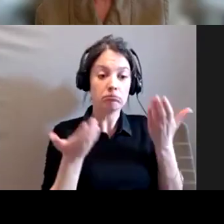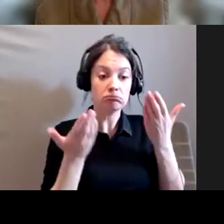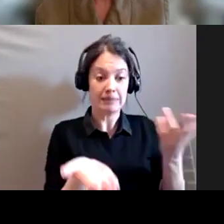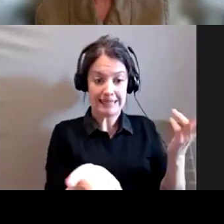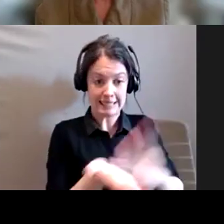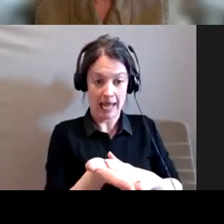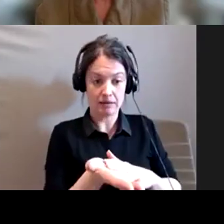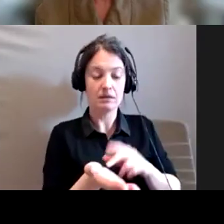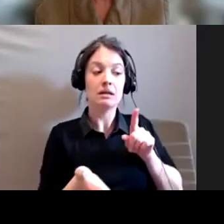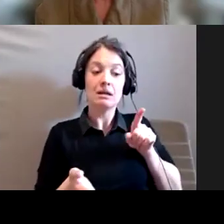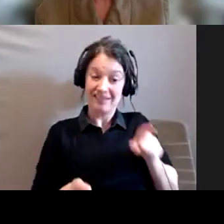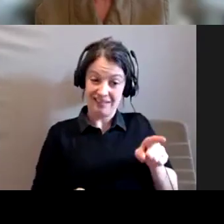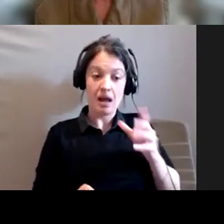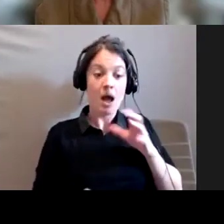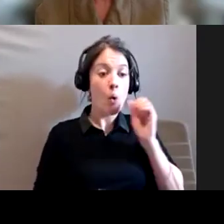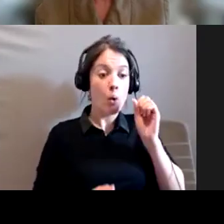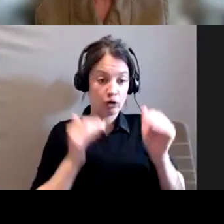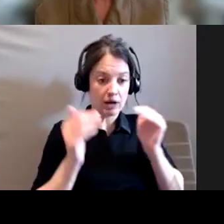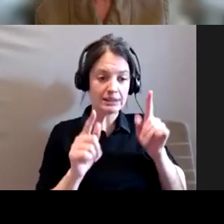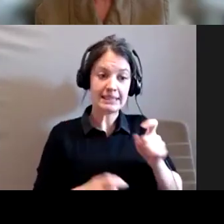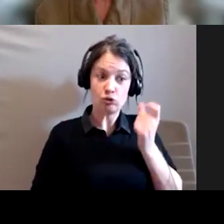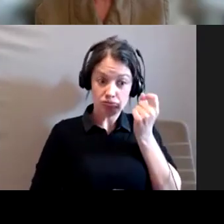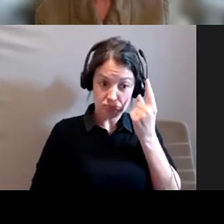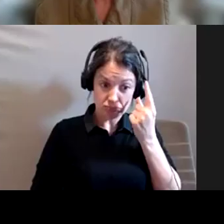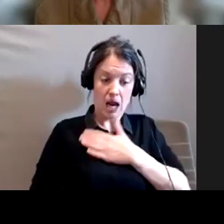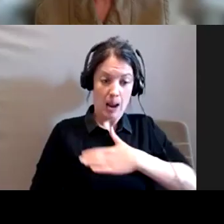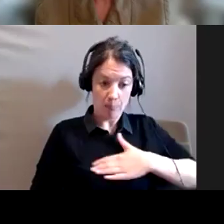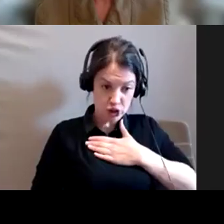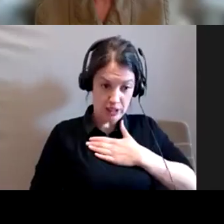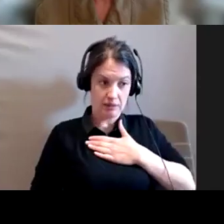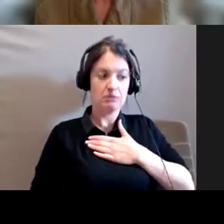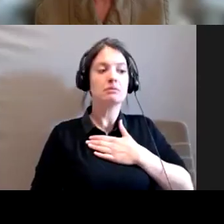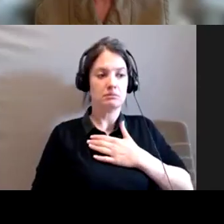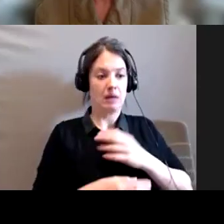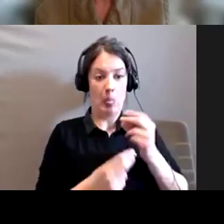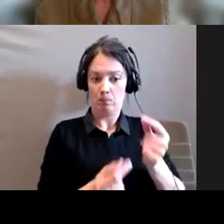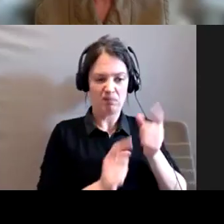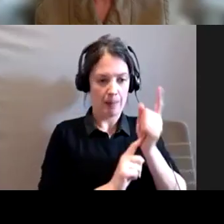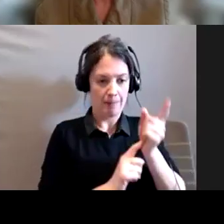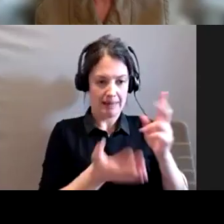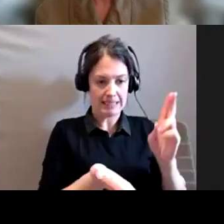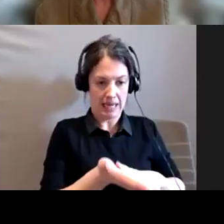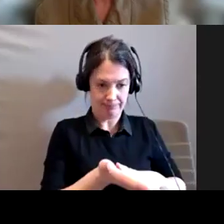that's understand and appreciate test at the moment of signing. So if a person